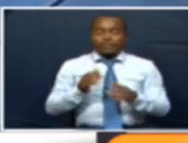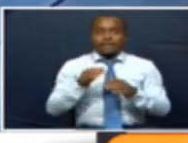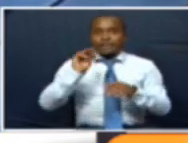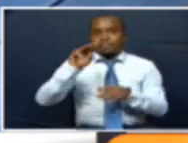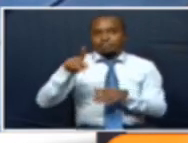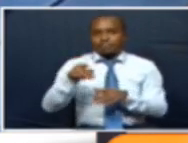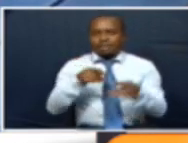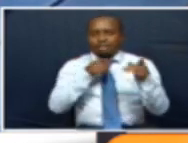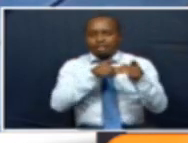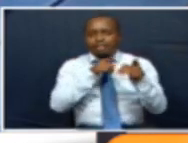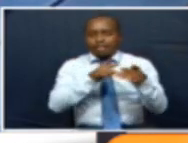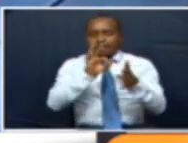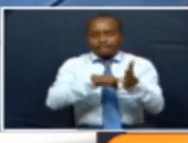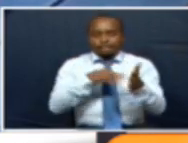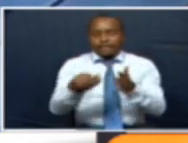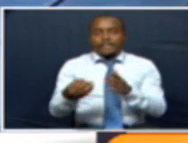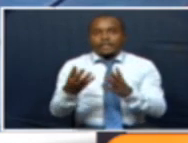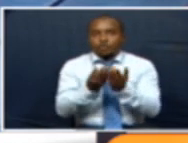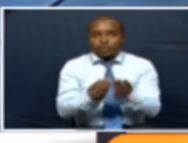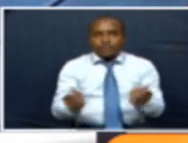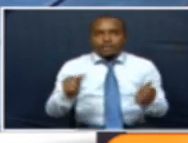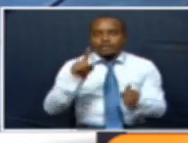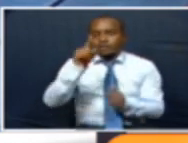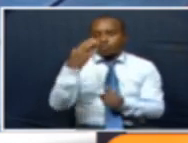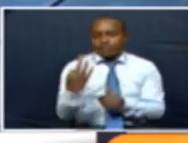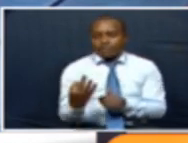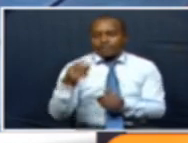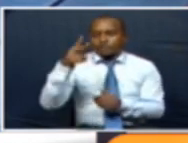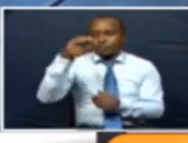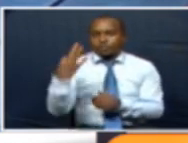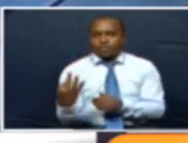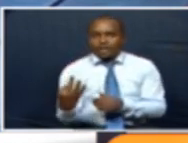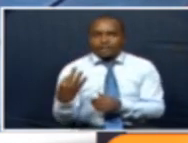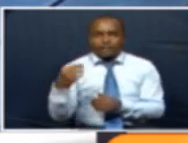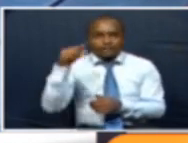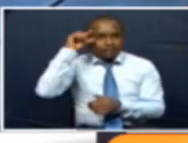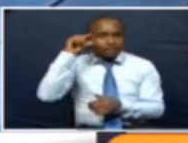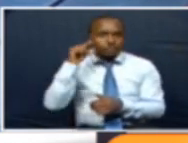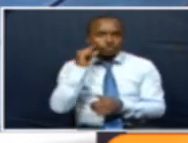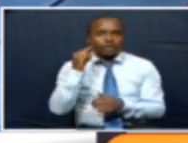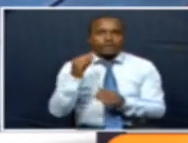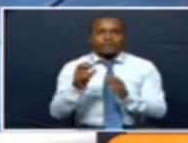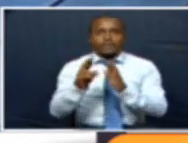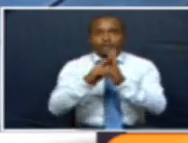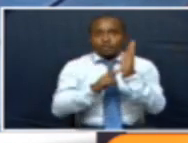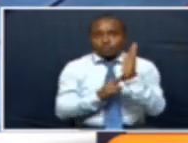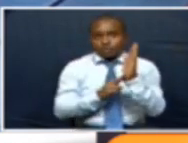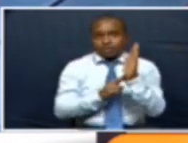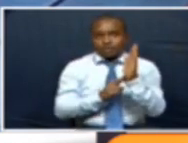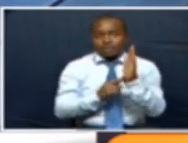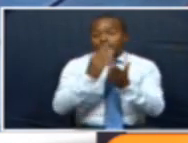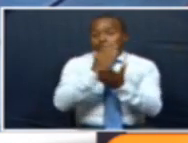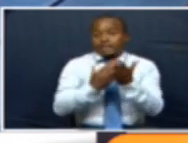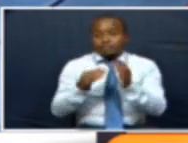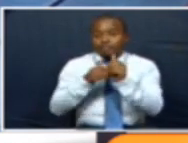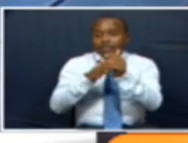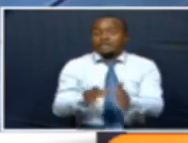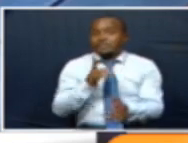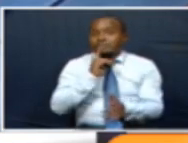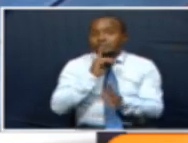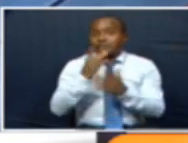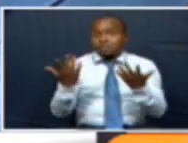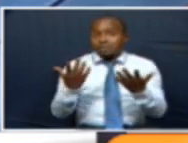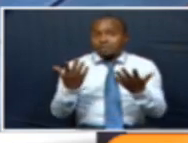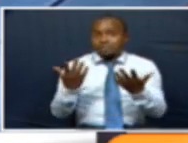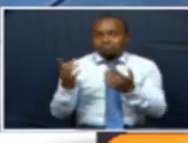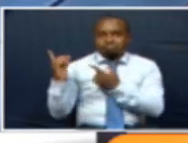the head of state for failing to address the one-third, two-thirds gender rule. Here now is what some of the leaders said about